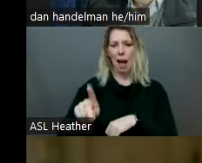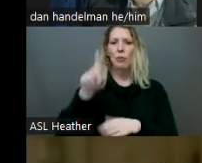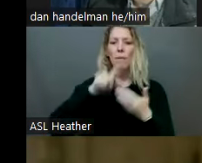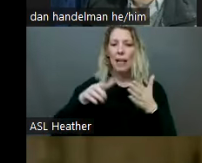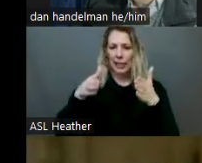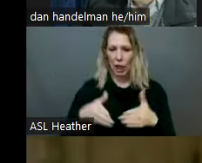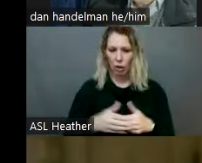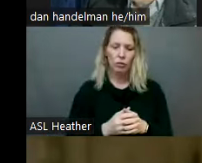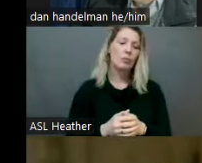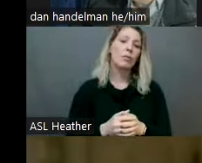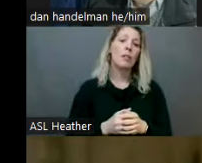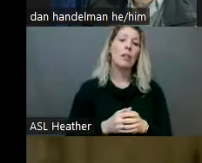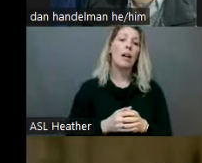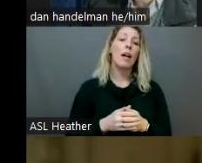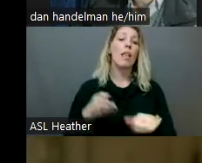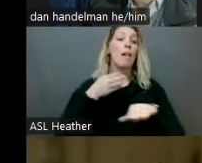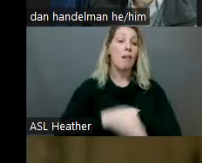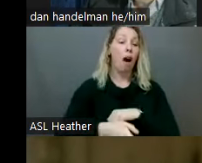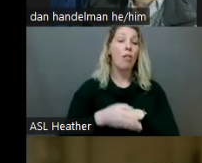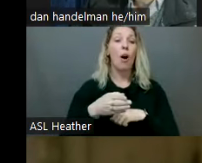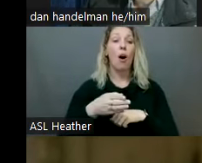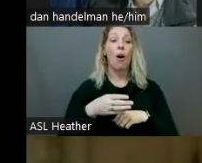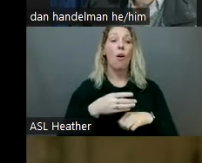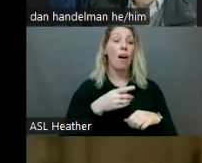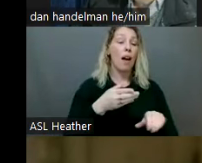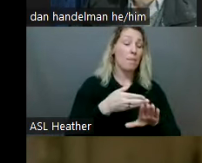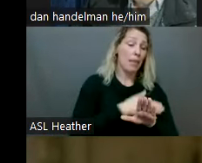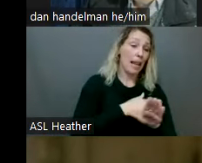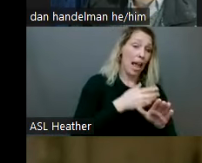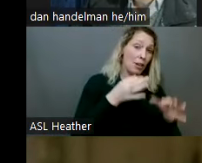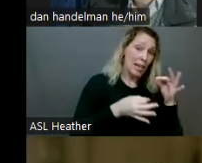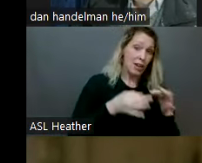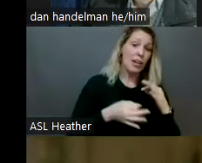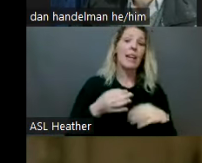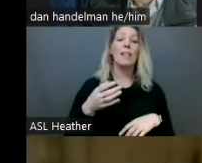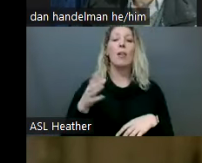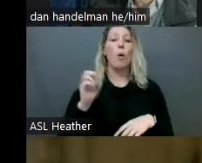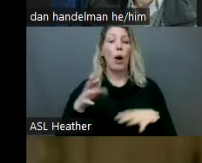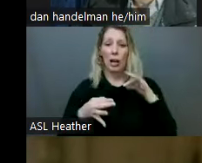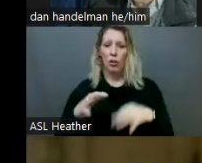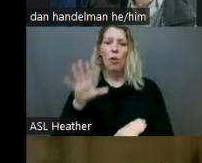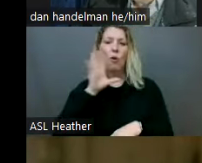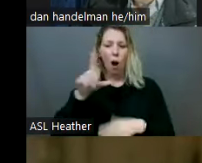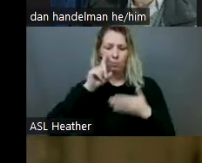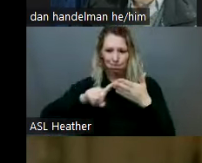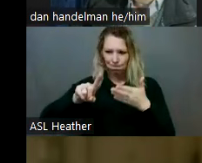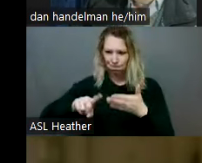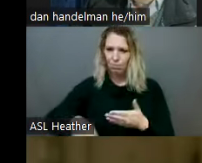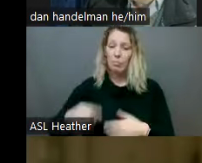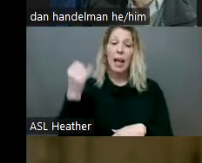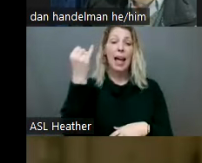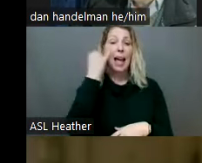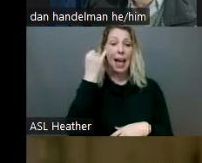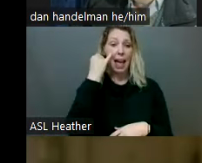following the preliminary hearing or following the new investigation, the panel will then hold a full hearing on the complaint. The officer is found to be out of policy on